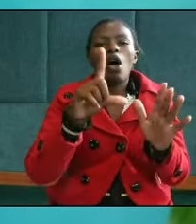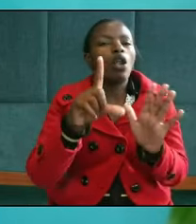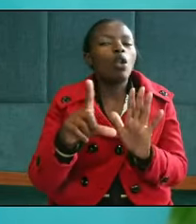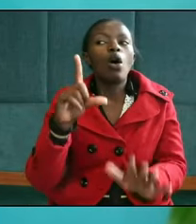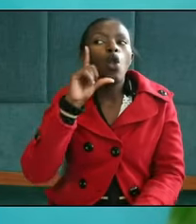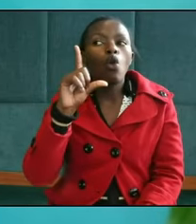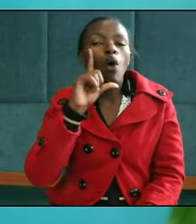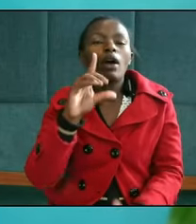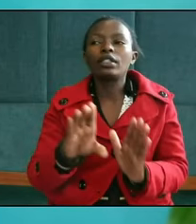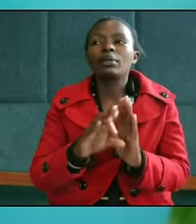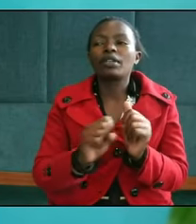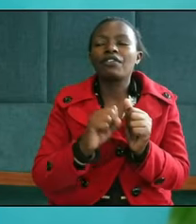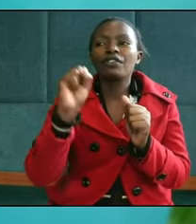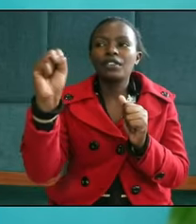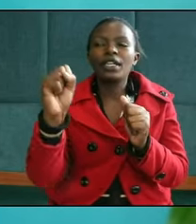sinner who repents.